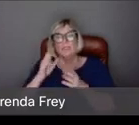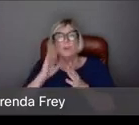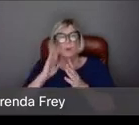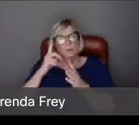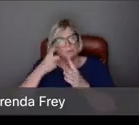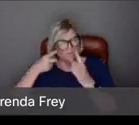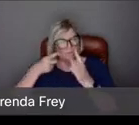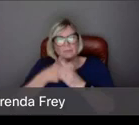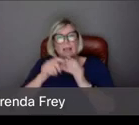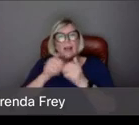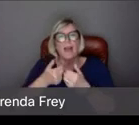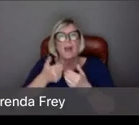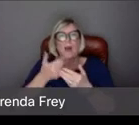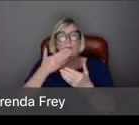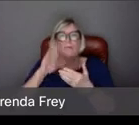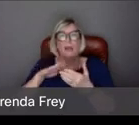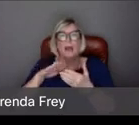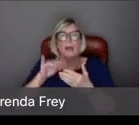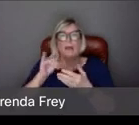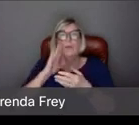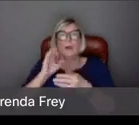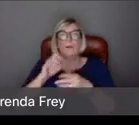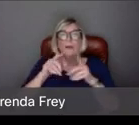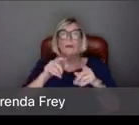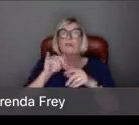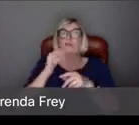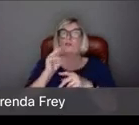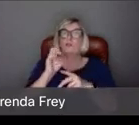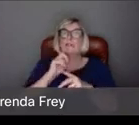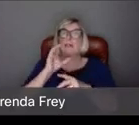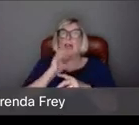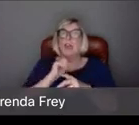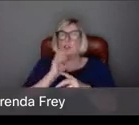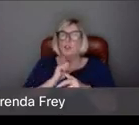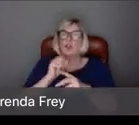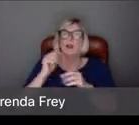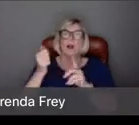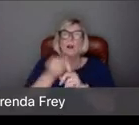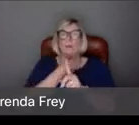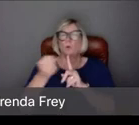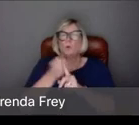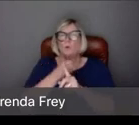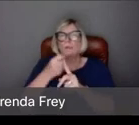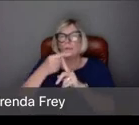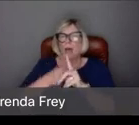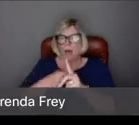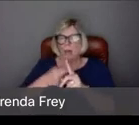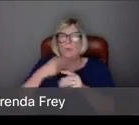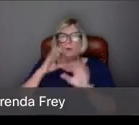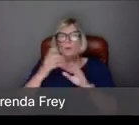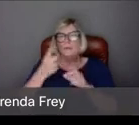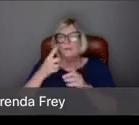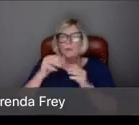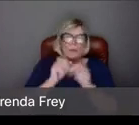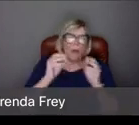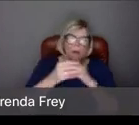be. Actually, June is the Elder Abuse Awareness Month, and we will be doing something here in Howard County. We'll be doing something in the Office on Aging.